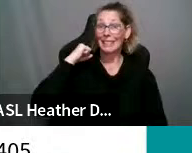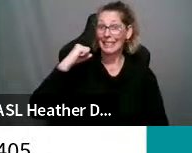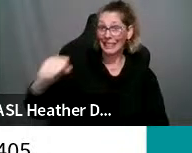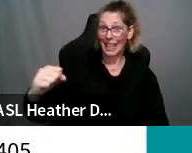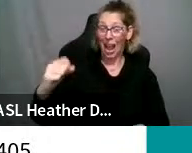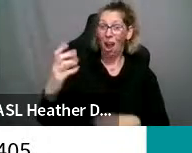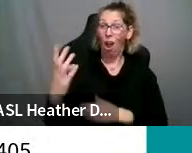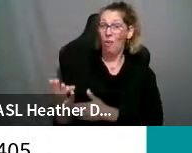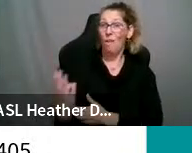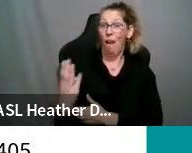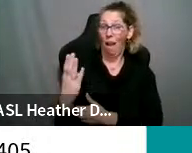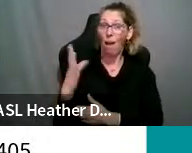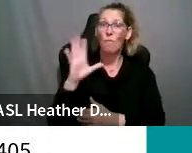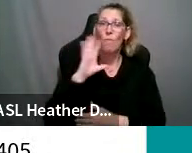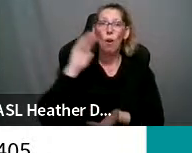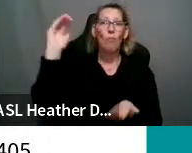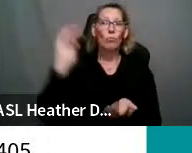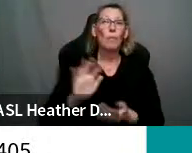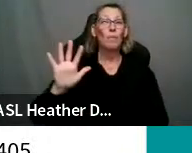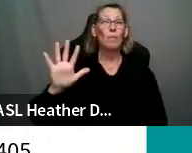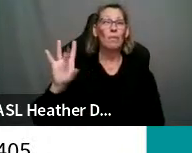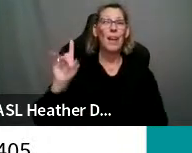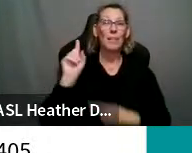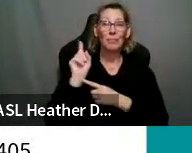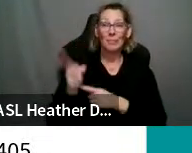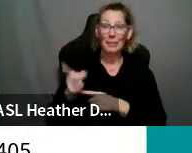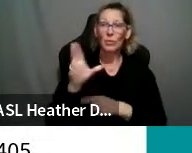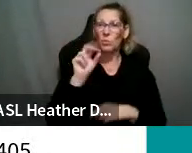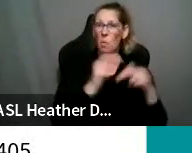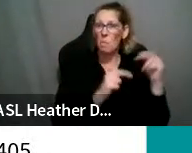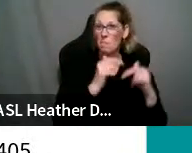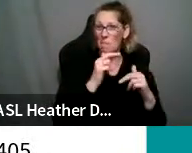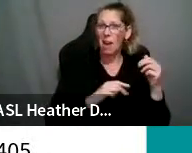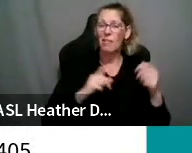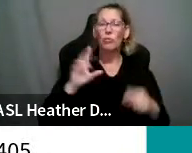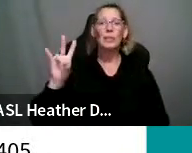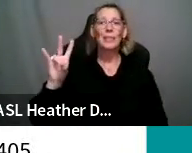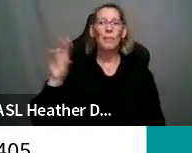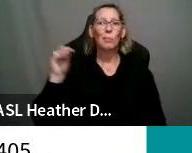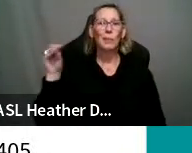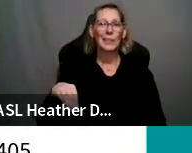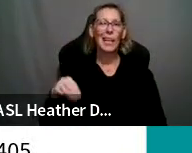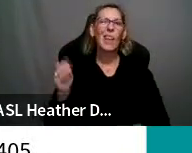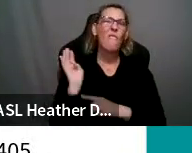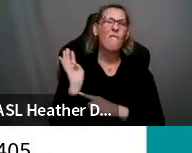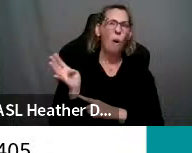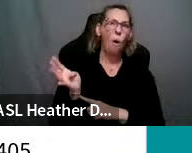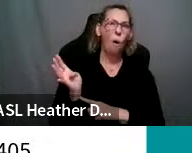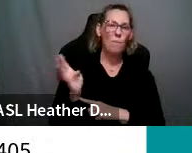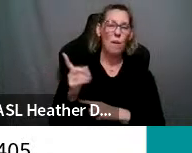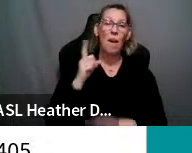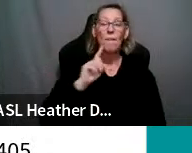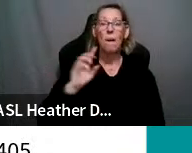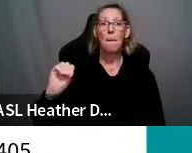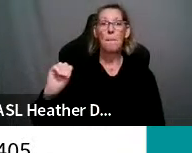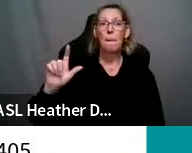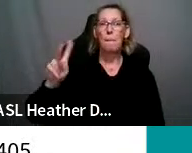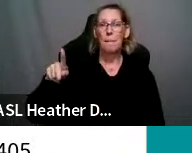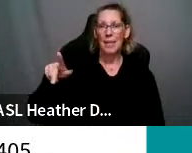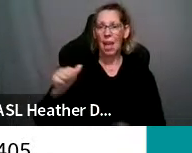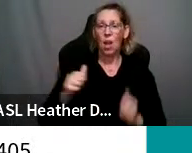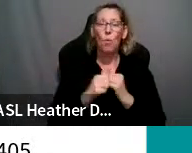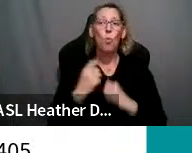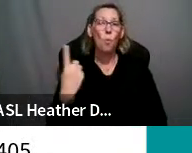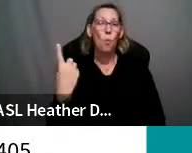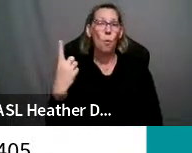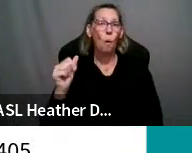peak period will reduce from 58 minutes in the no build by about 7% or 4 minutes for the MLPA with 1 auxiliary